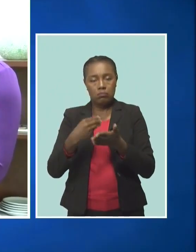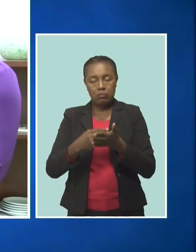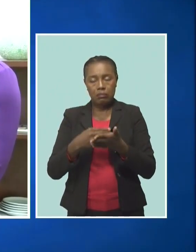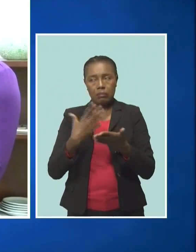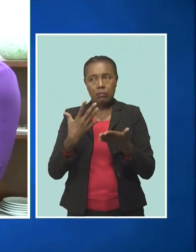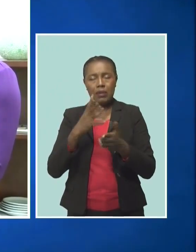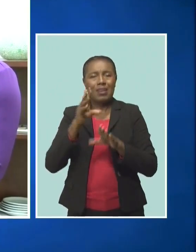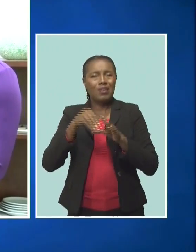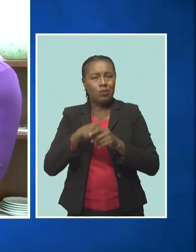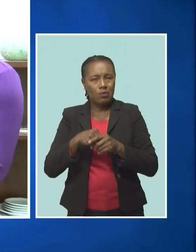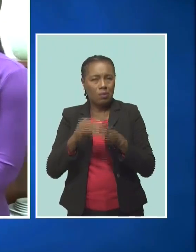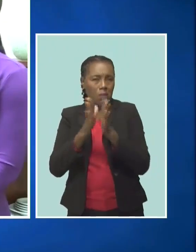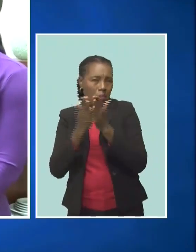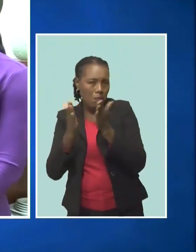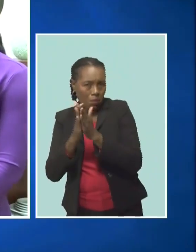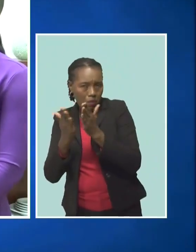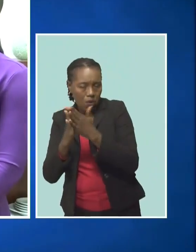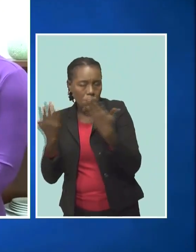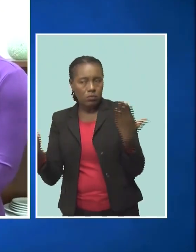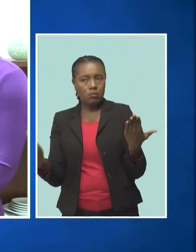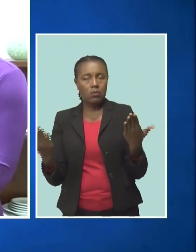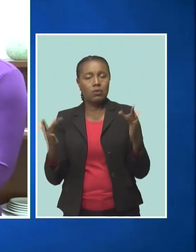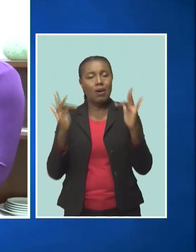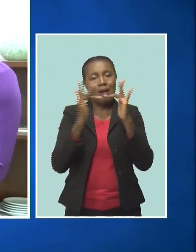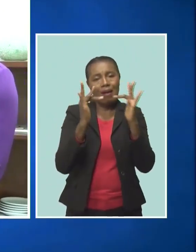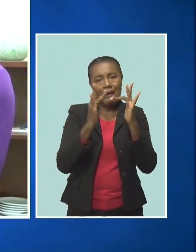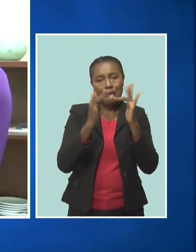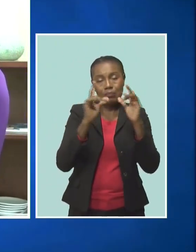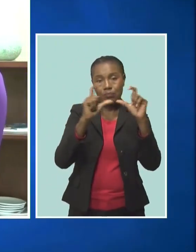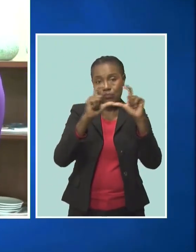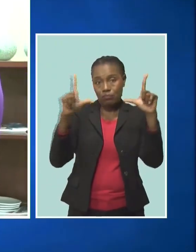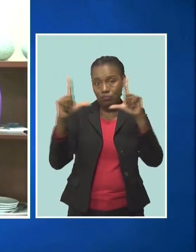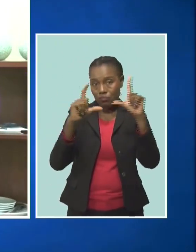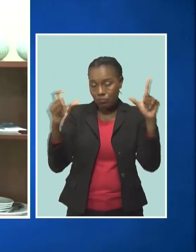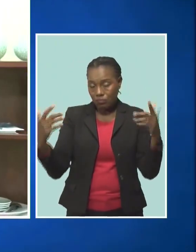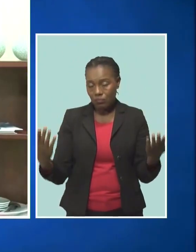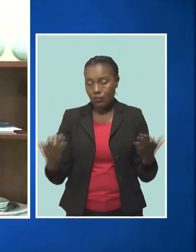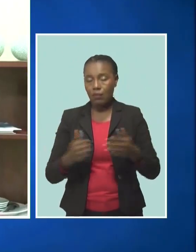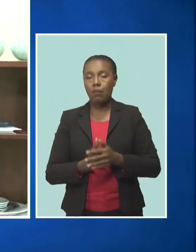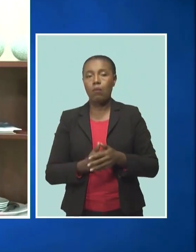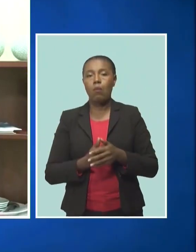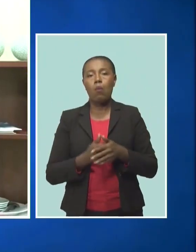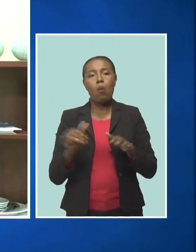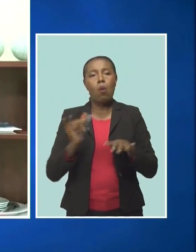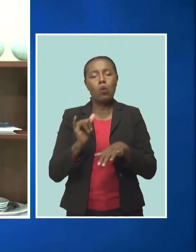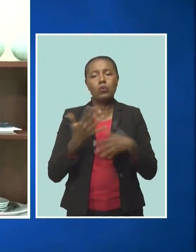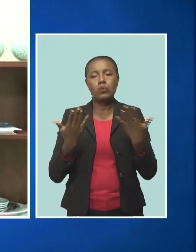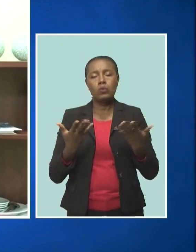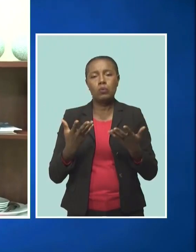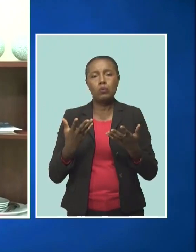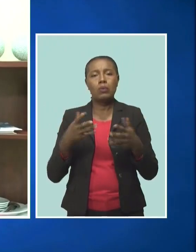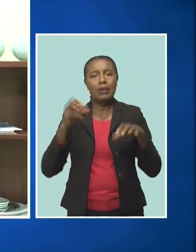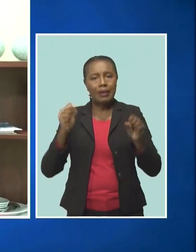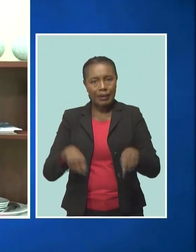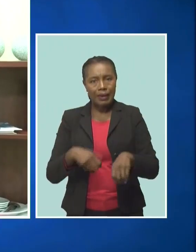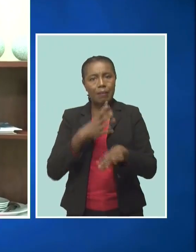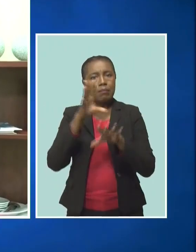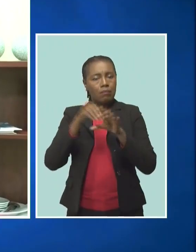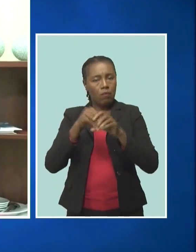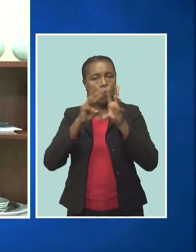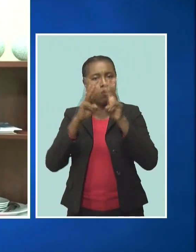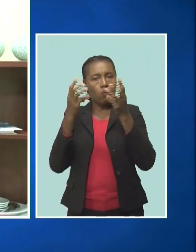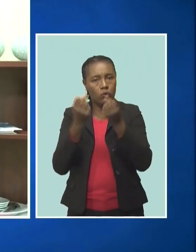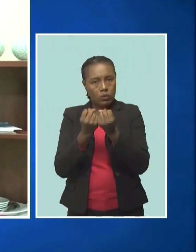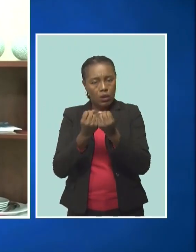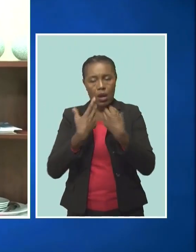books and online access, but also to the ability to do a workshop, which we conduct over